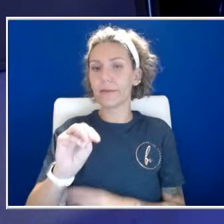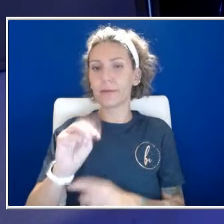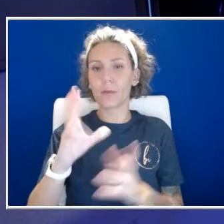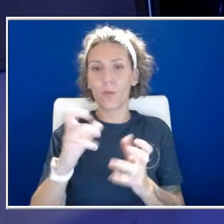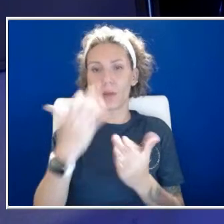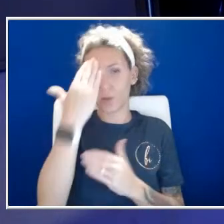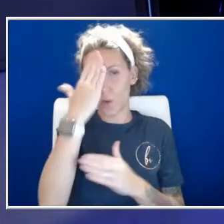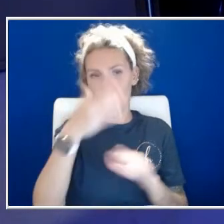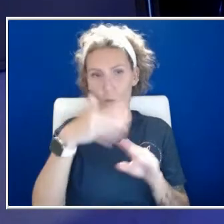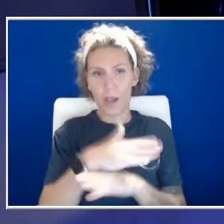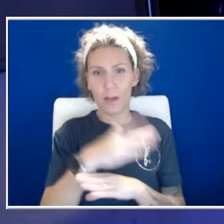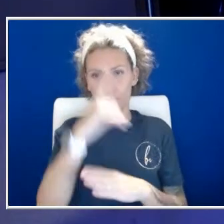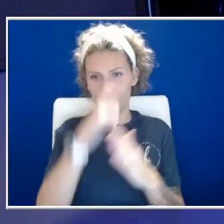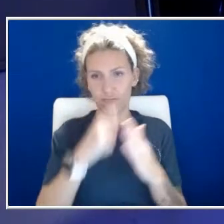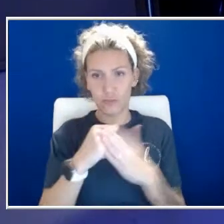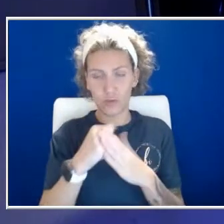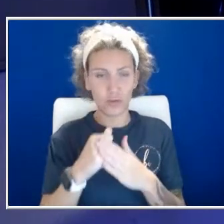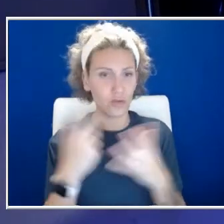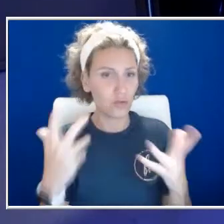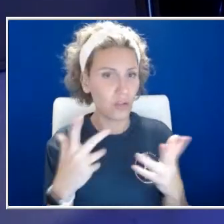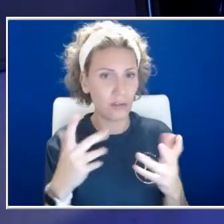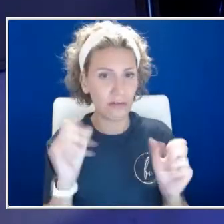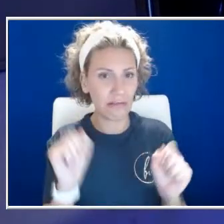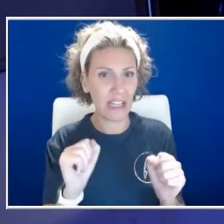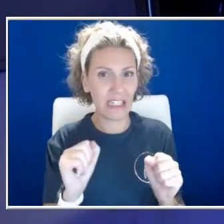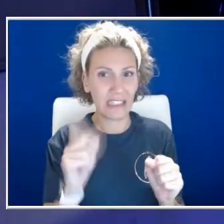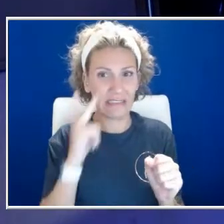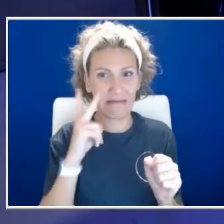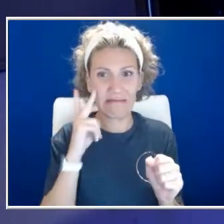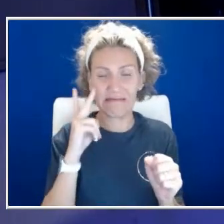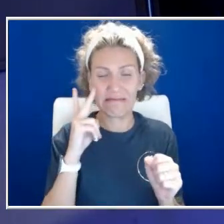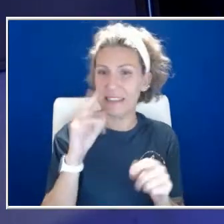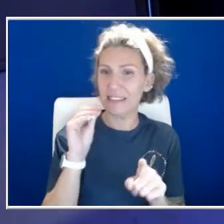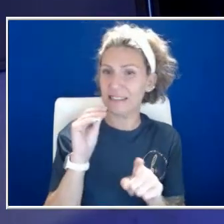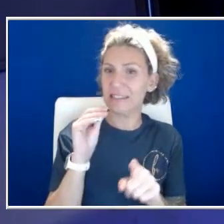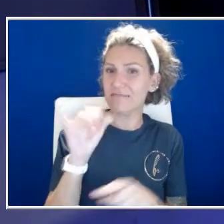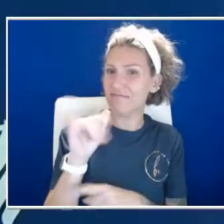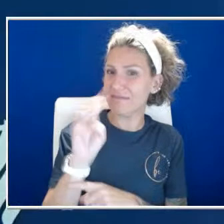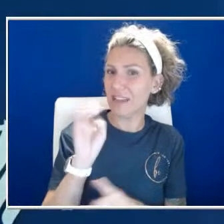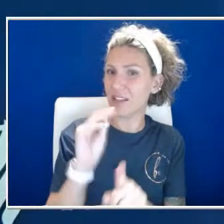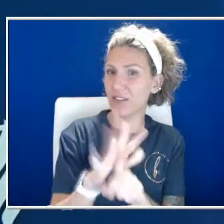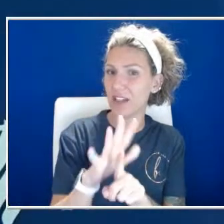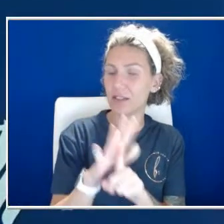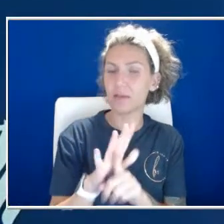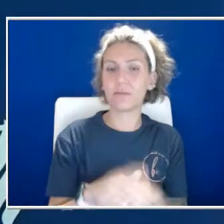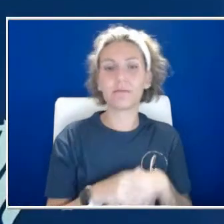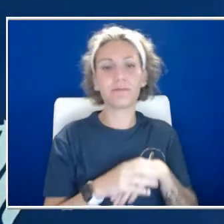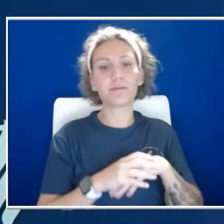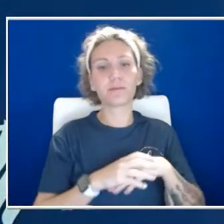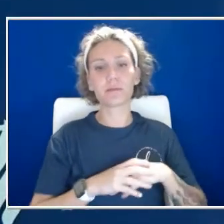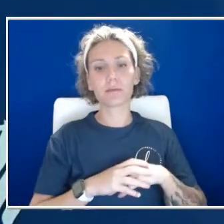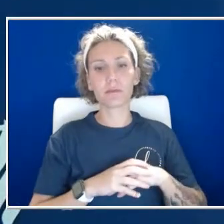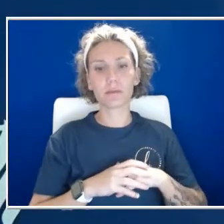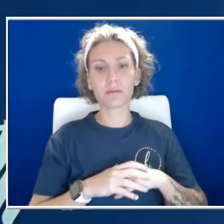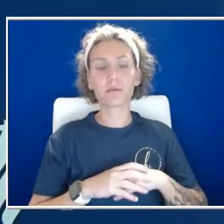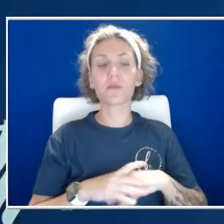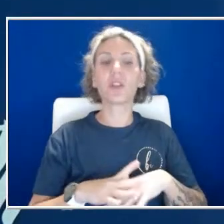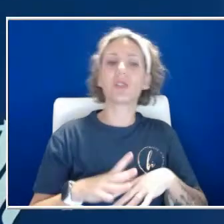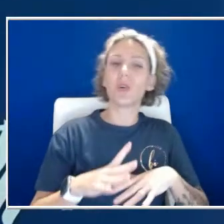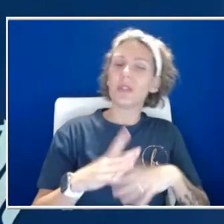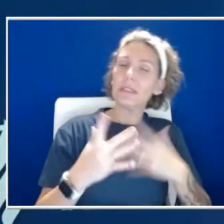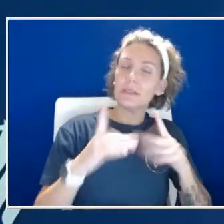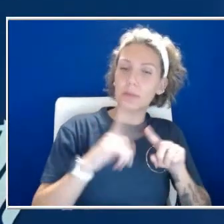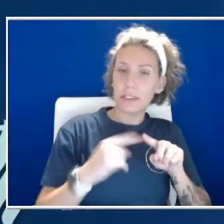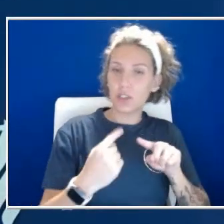this be lifelong? Speech and other things. Yes. This is speaking to the severity of a stroke. For